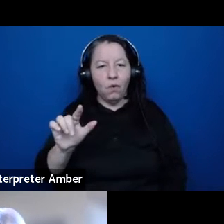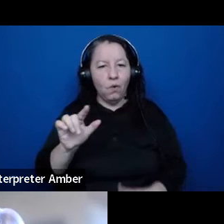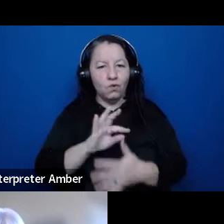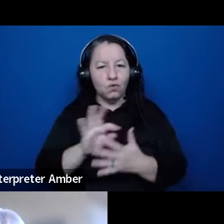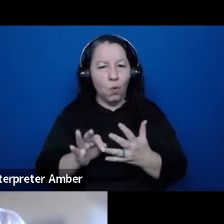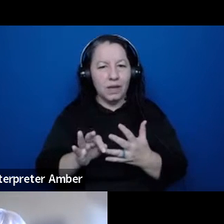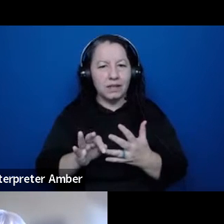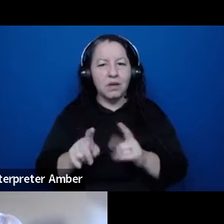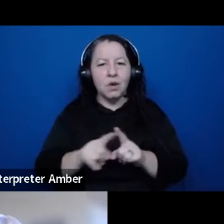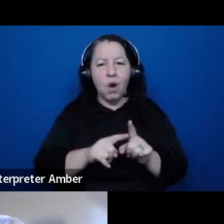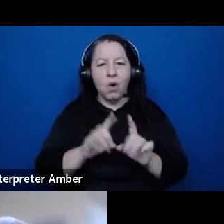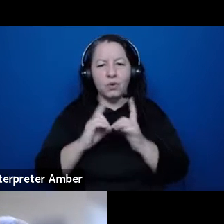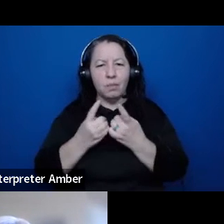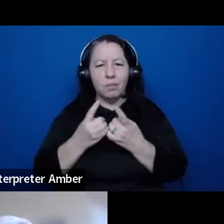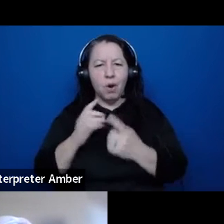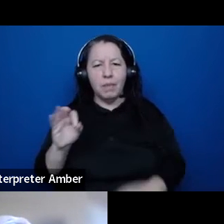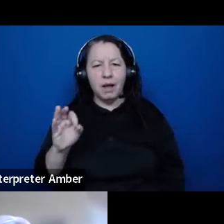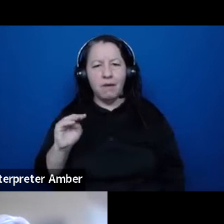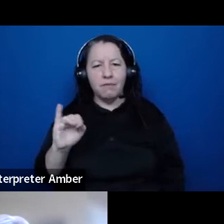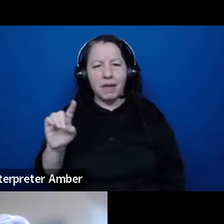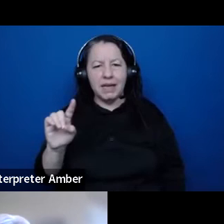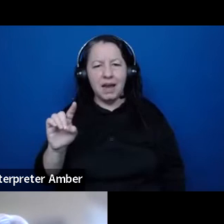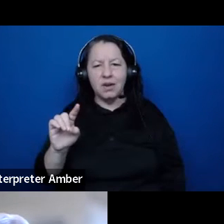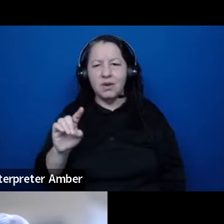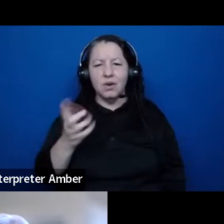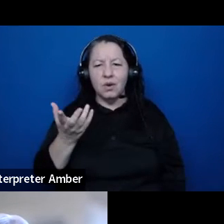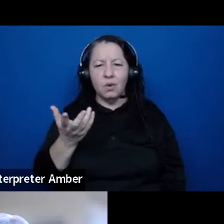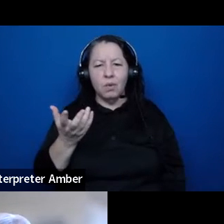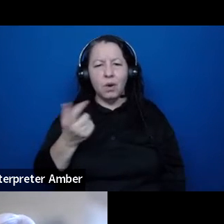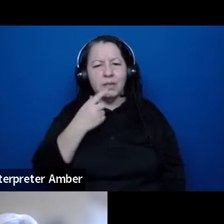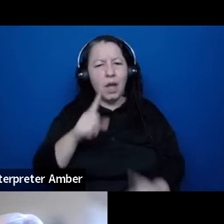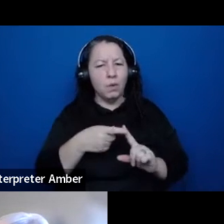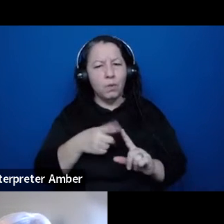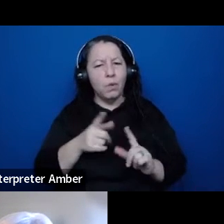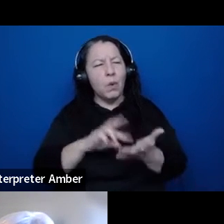about when we say a meaningful choice?